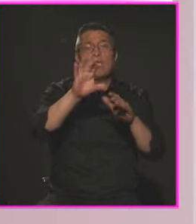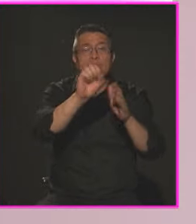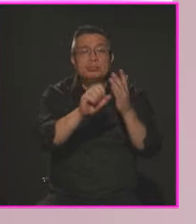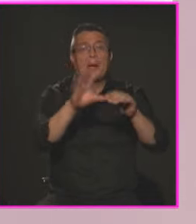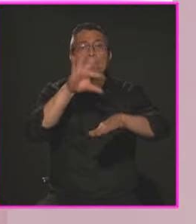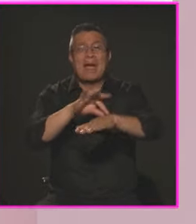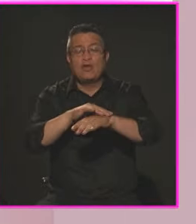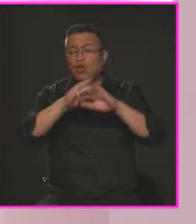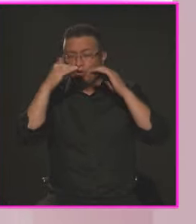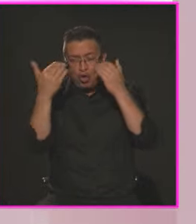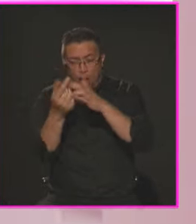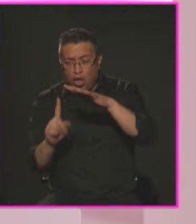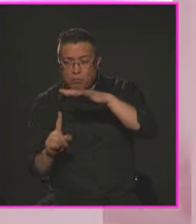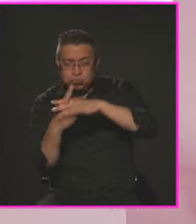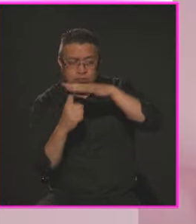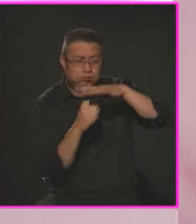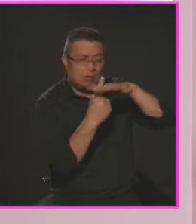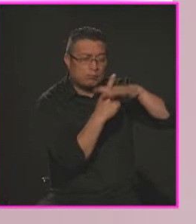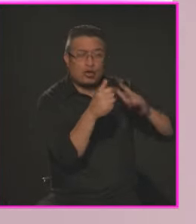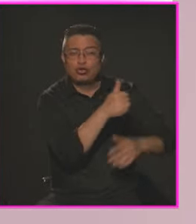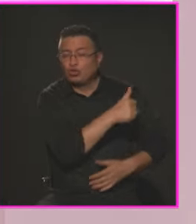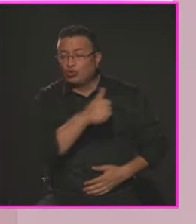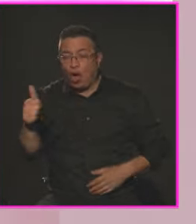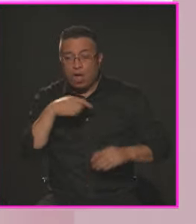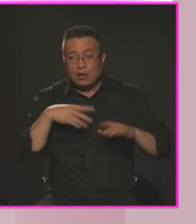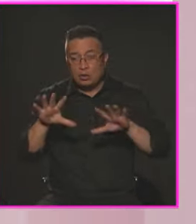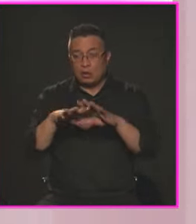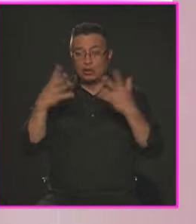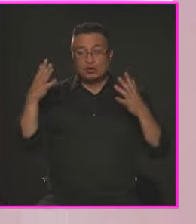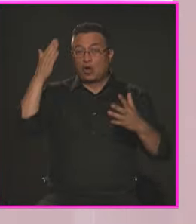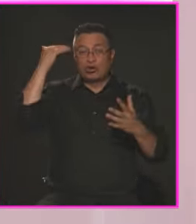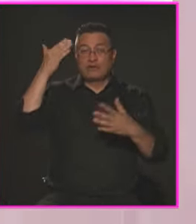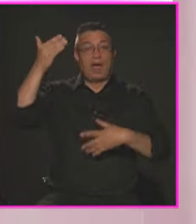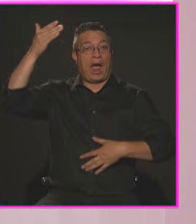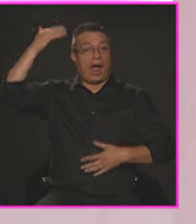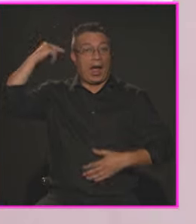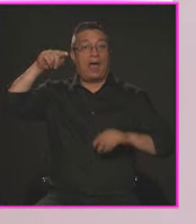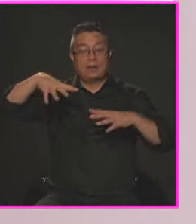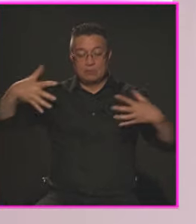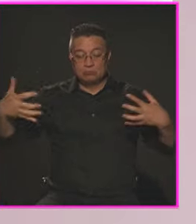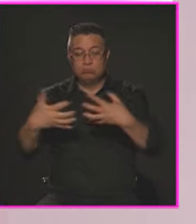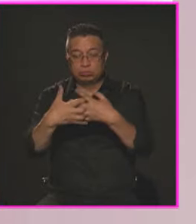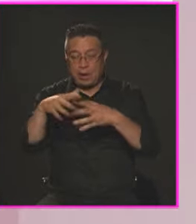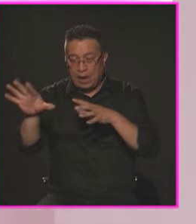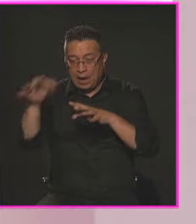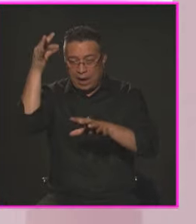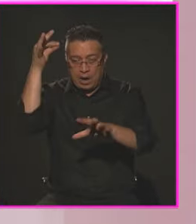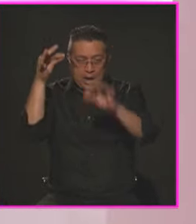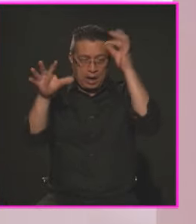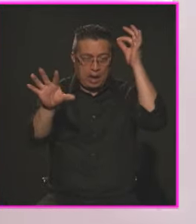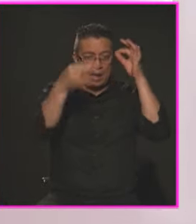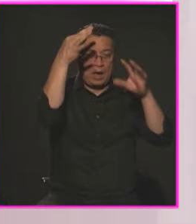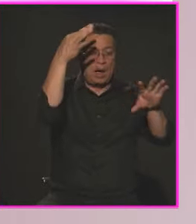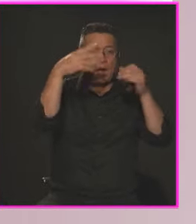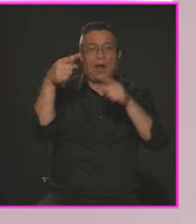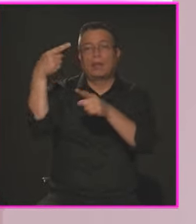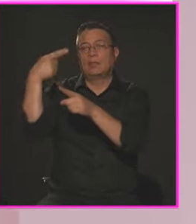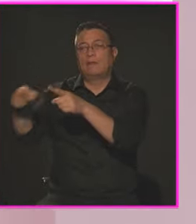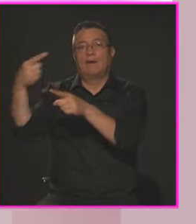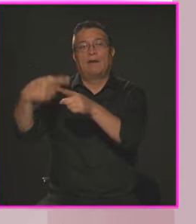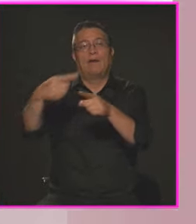often in an unexpected way from the combination of breakthroughs coming from different basic research areas and after